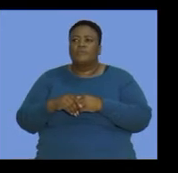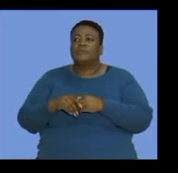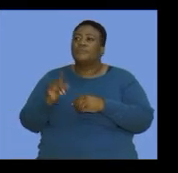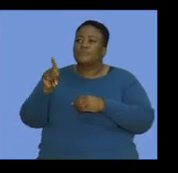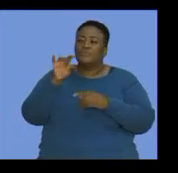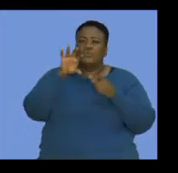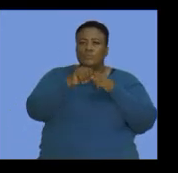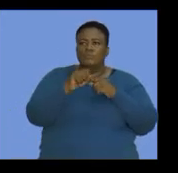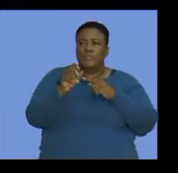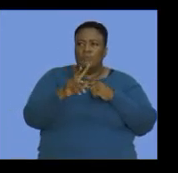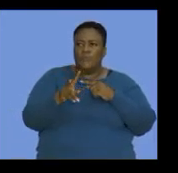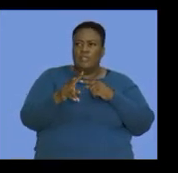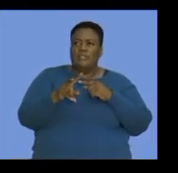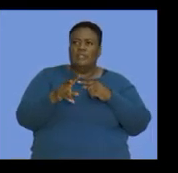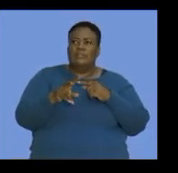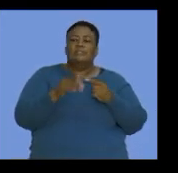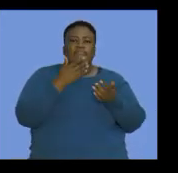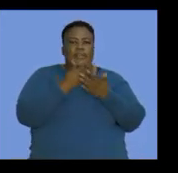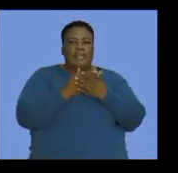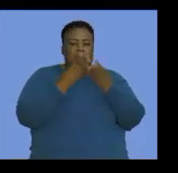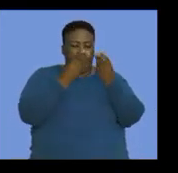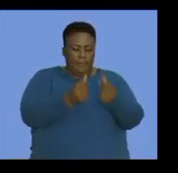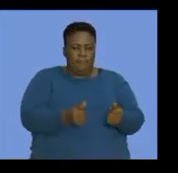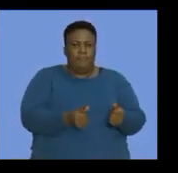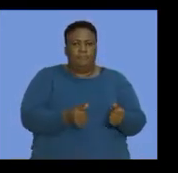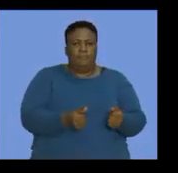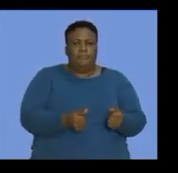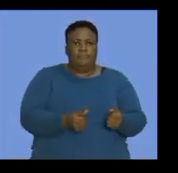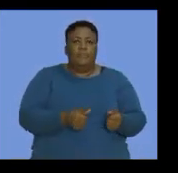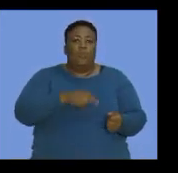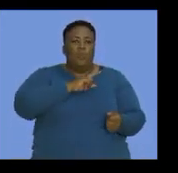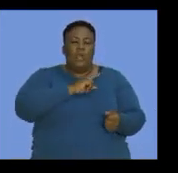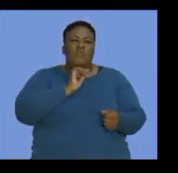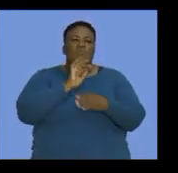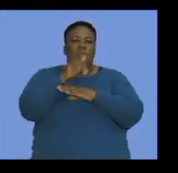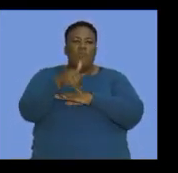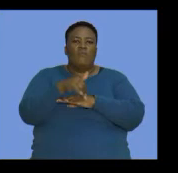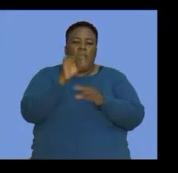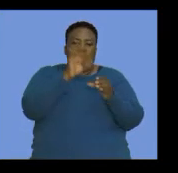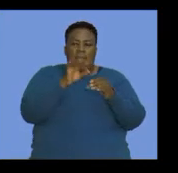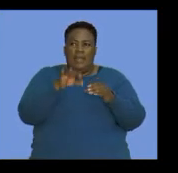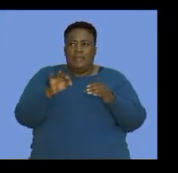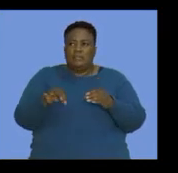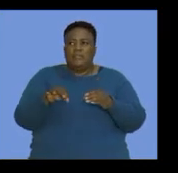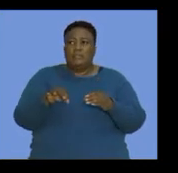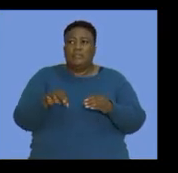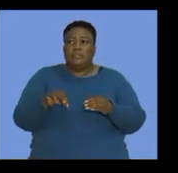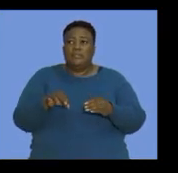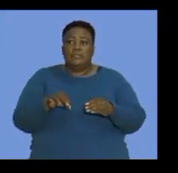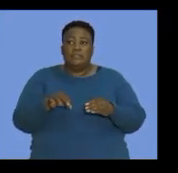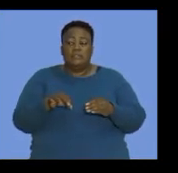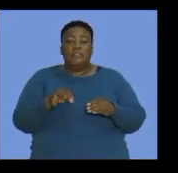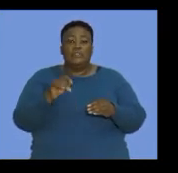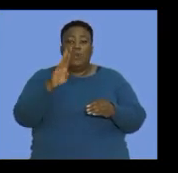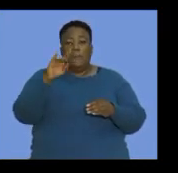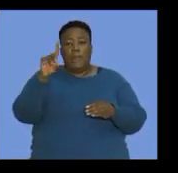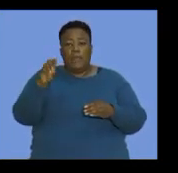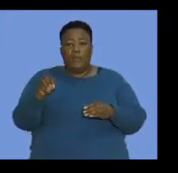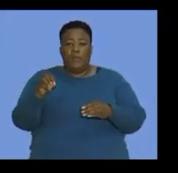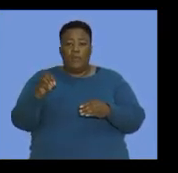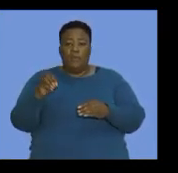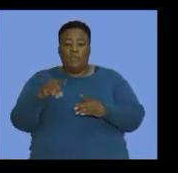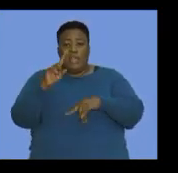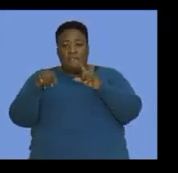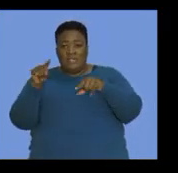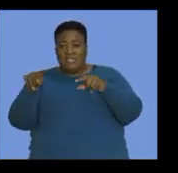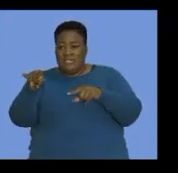Okay, so the rooibos plant, as we discussed, you'll find that these plants can become extinct, firstly because we overexploit them. It could lead to the